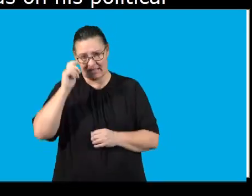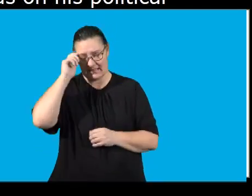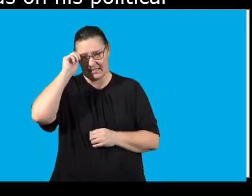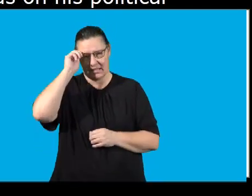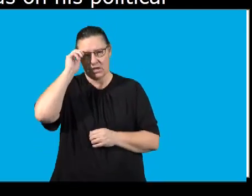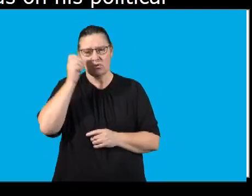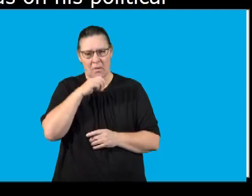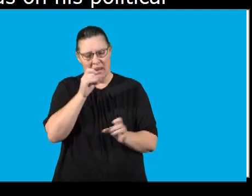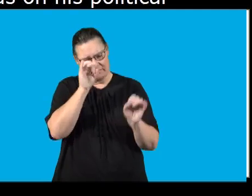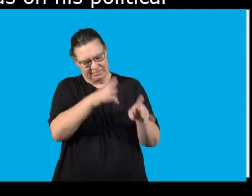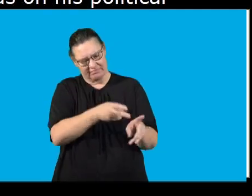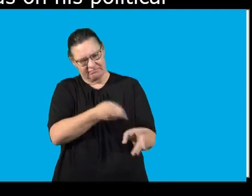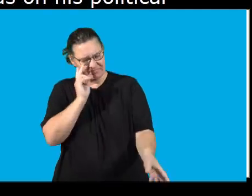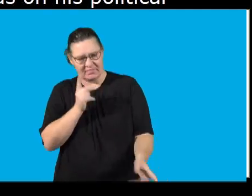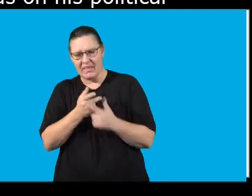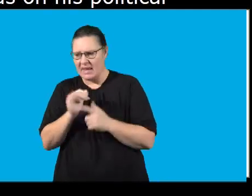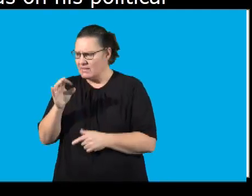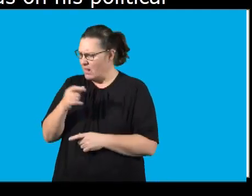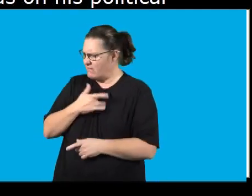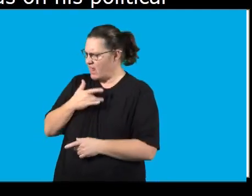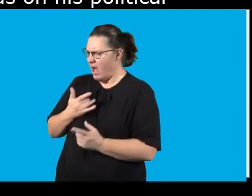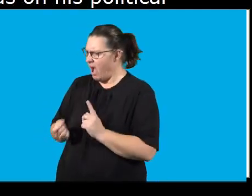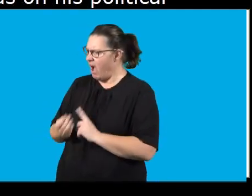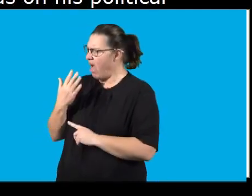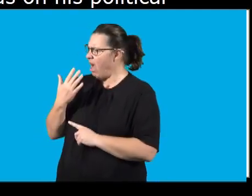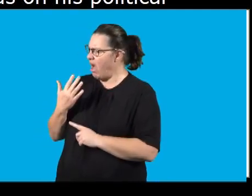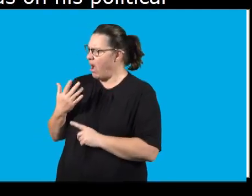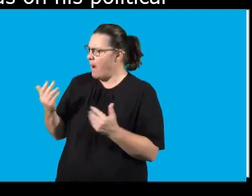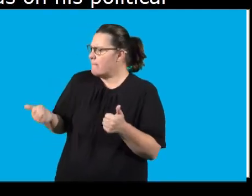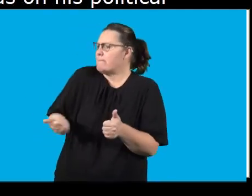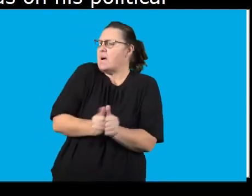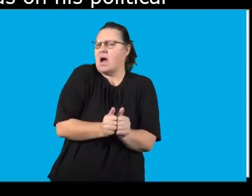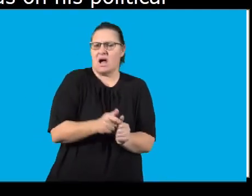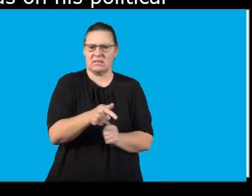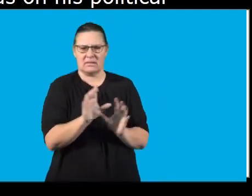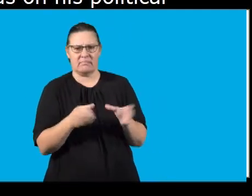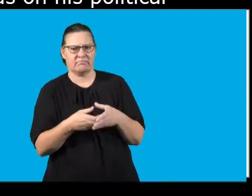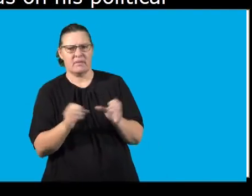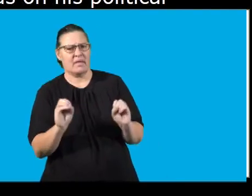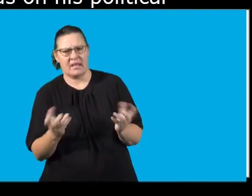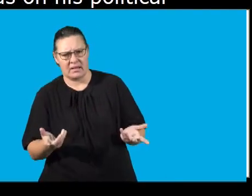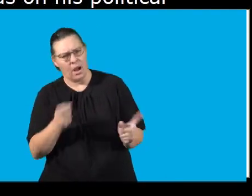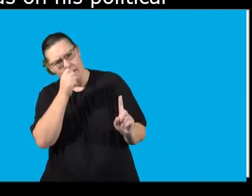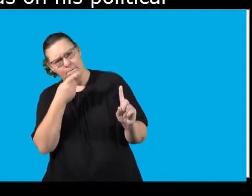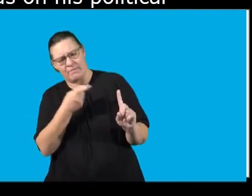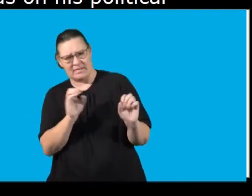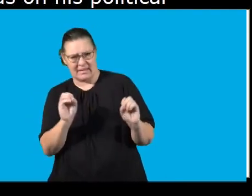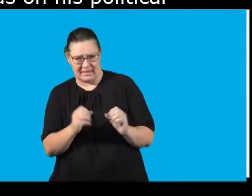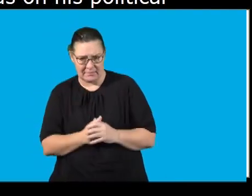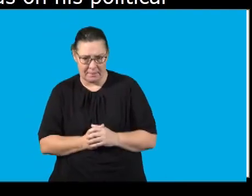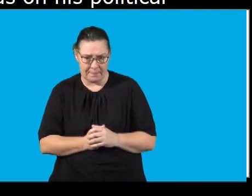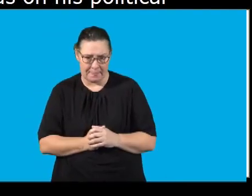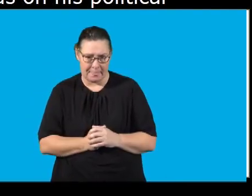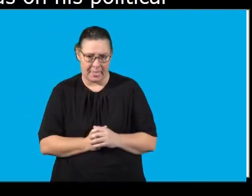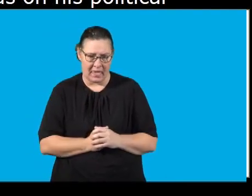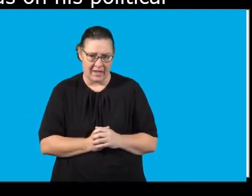he decides to quit that, Isabel feels that he's now not part of the purpose of why